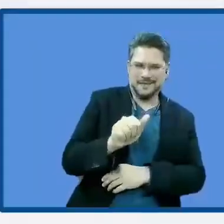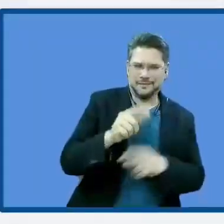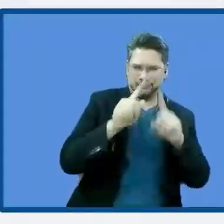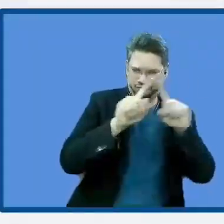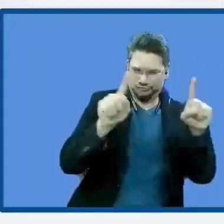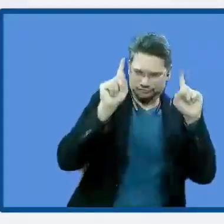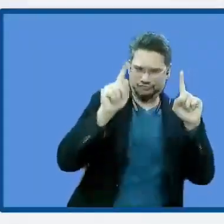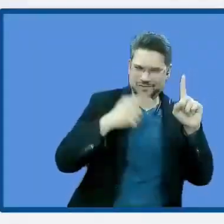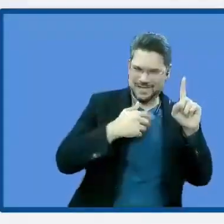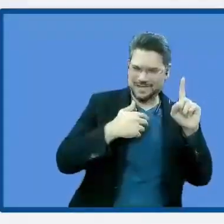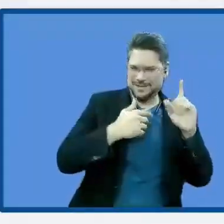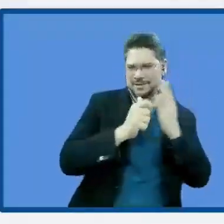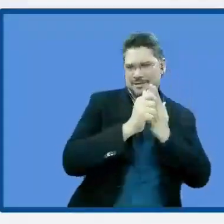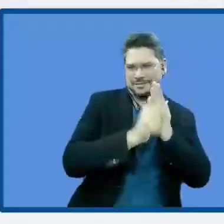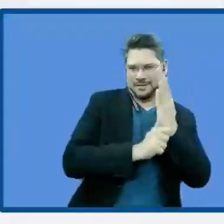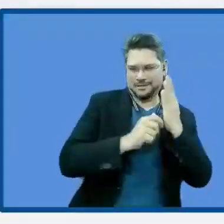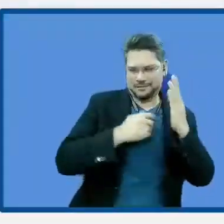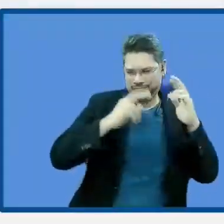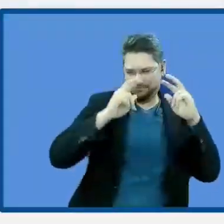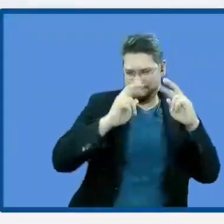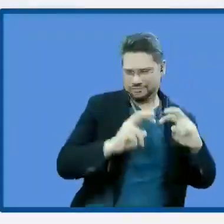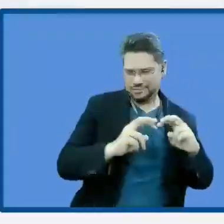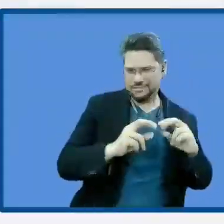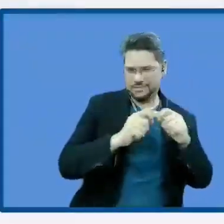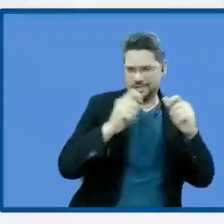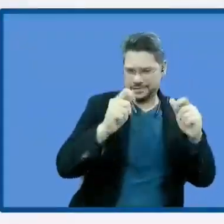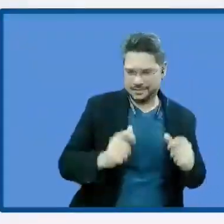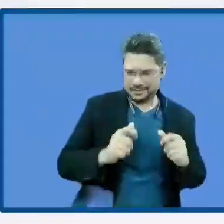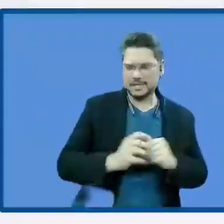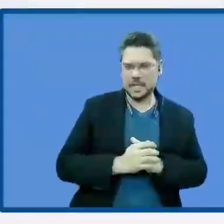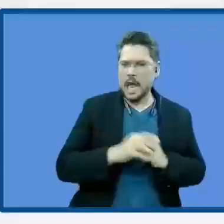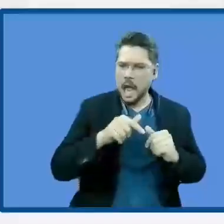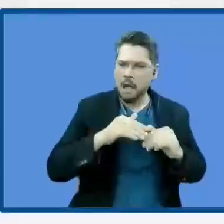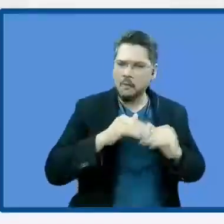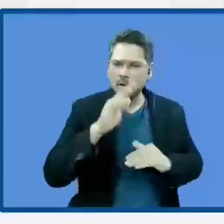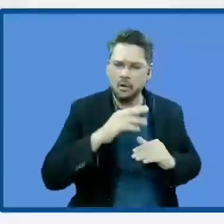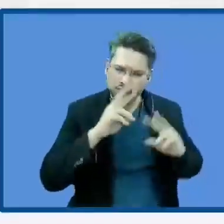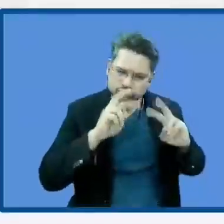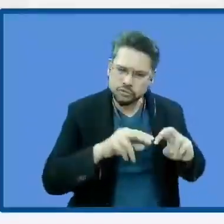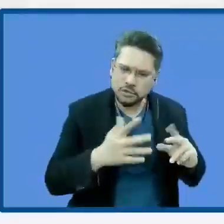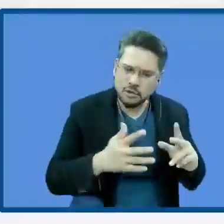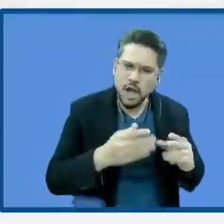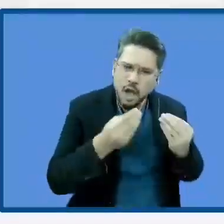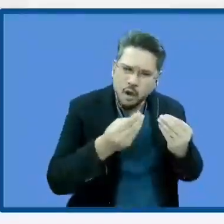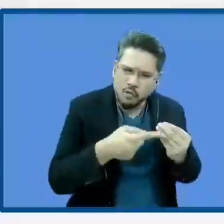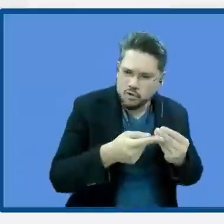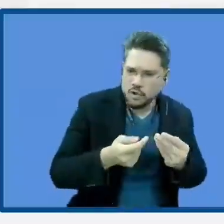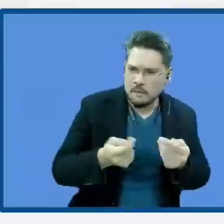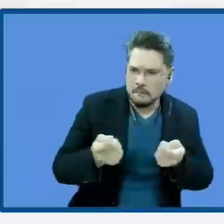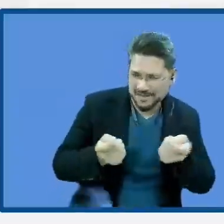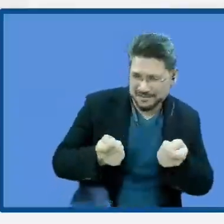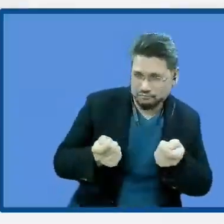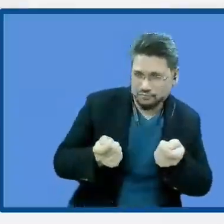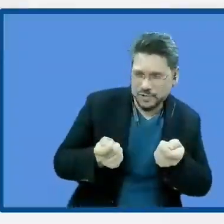it involved prospective scenarios of management that were